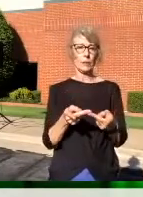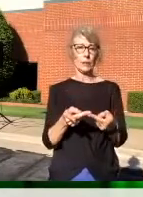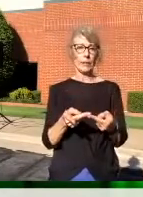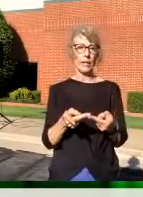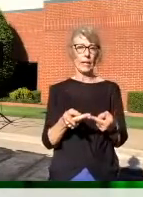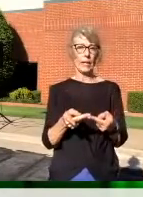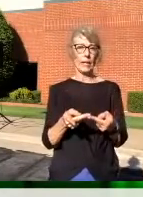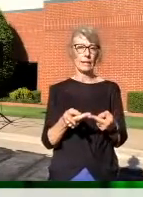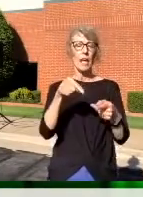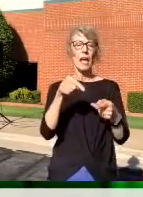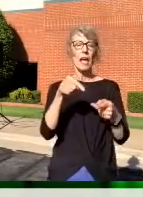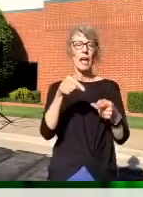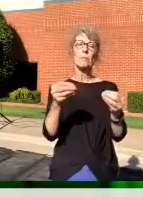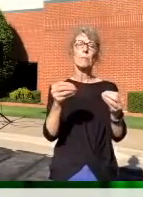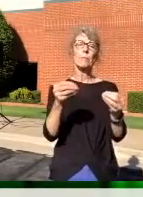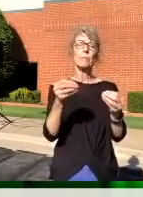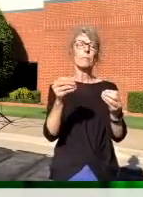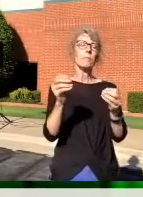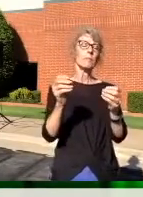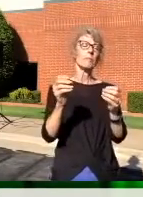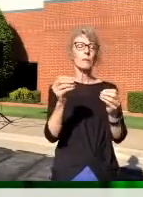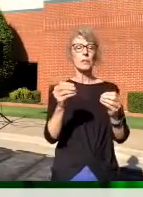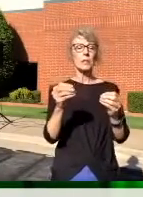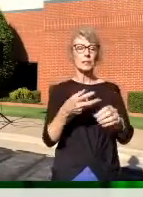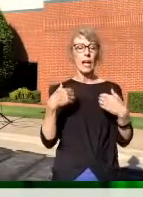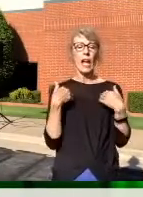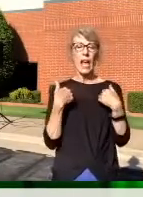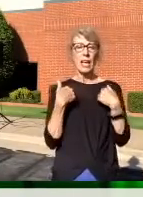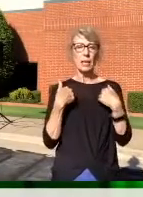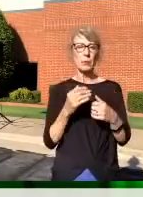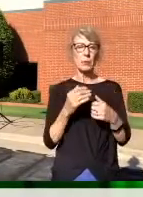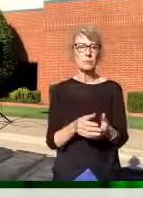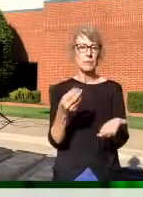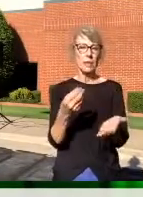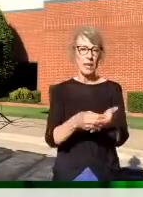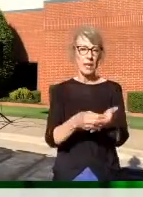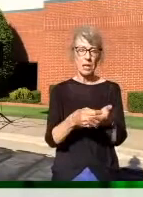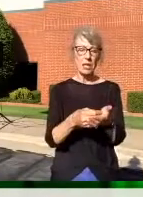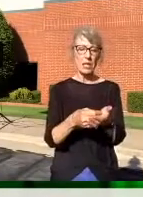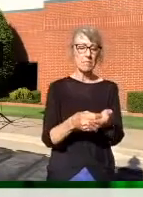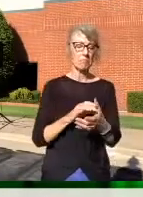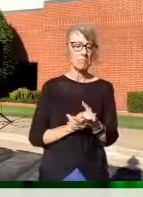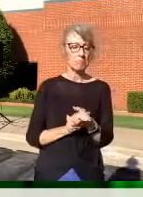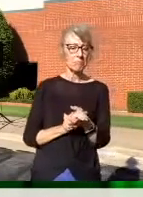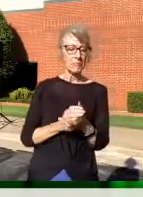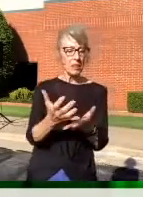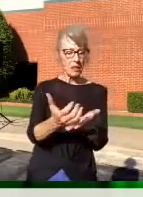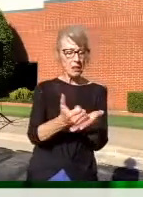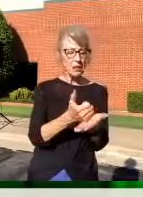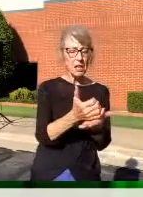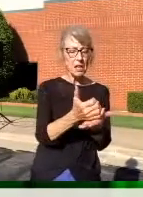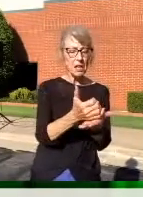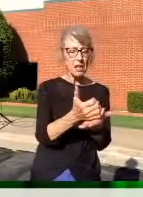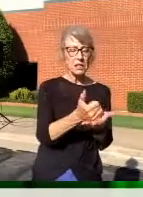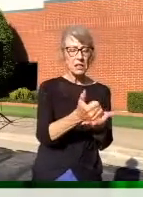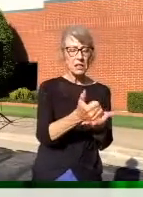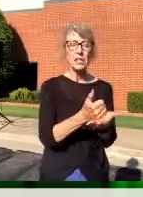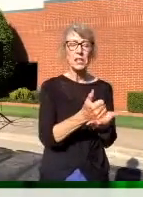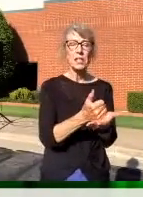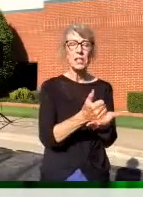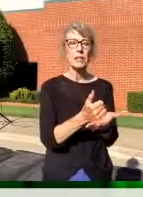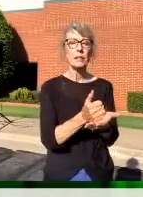money clangs all over the floor. He walks over to some cages, and he lets these animals out, and he gets a whip, and he starts beating the